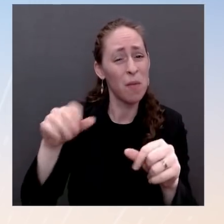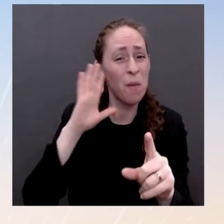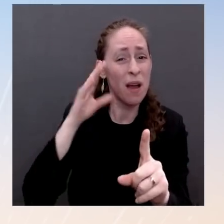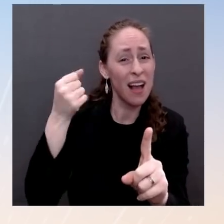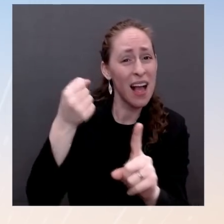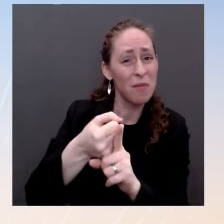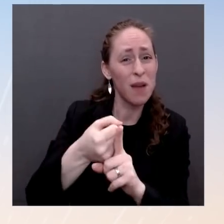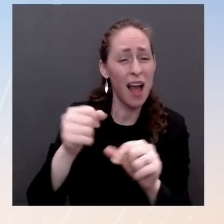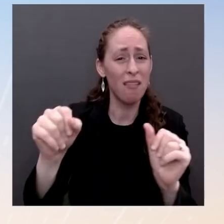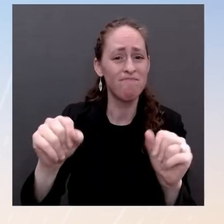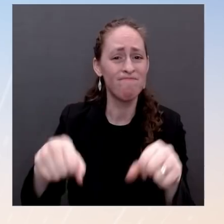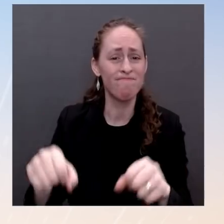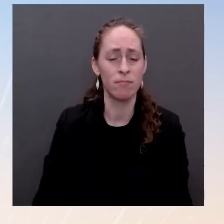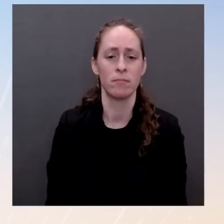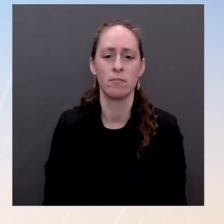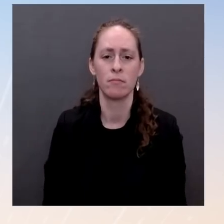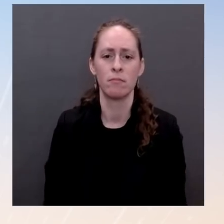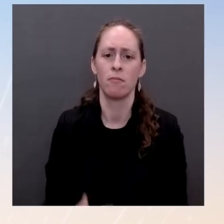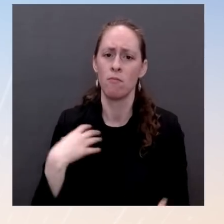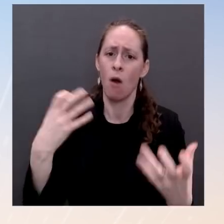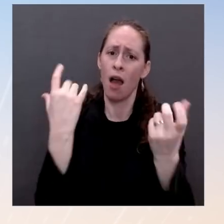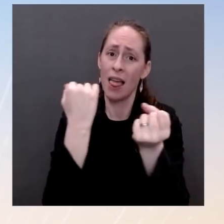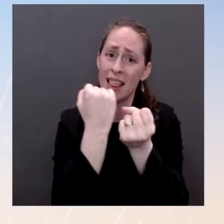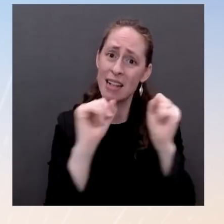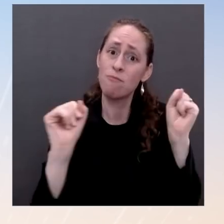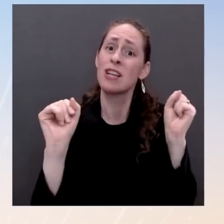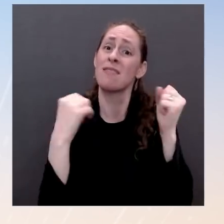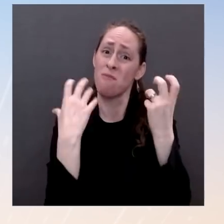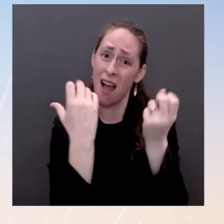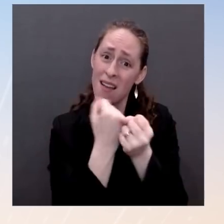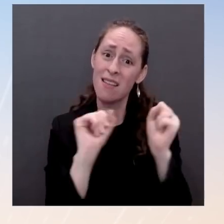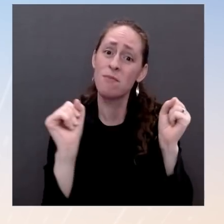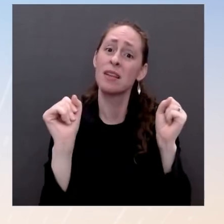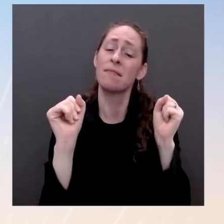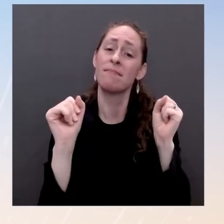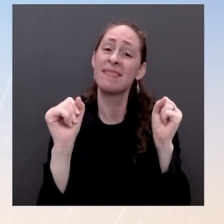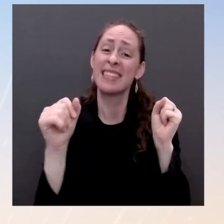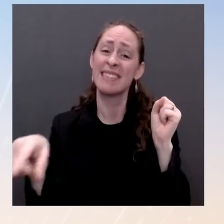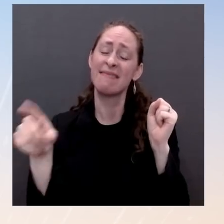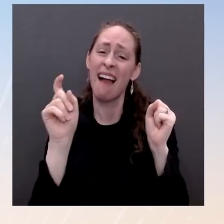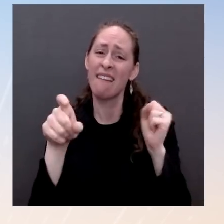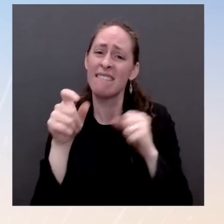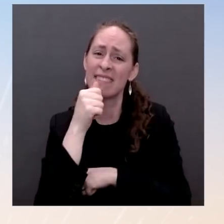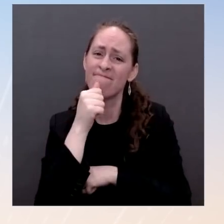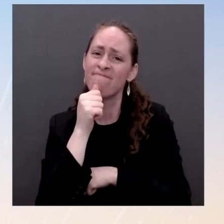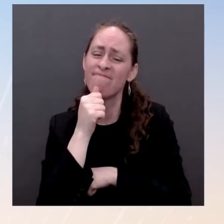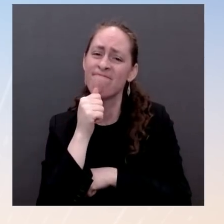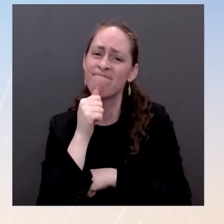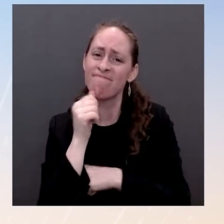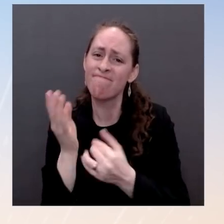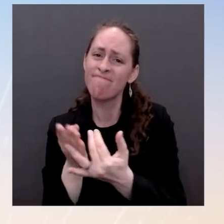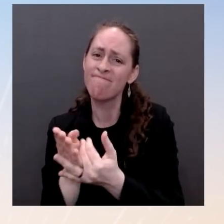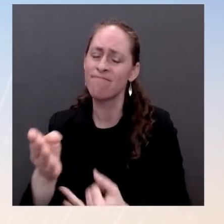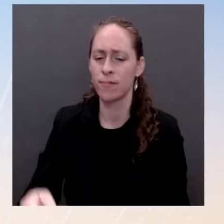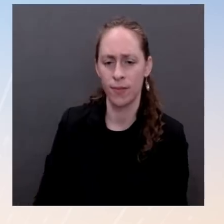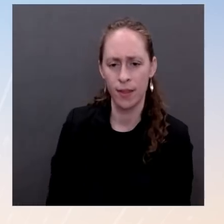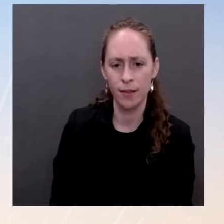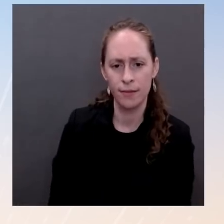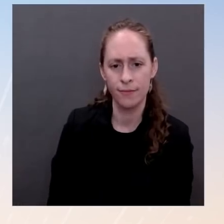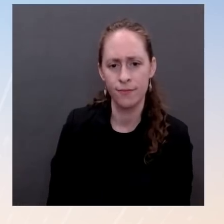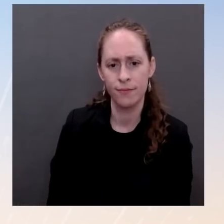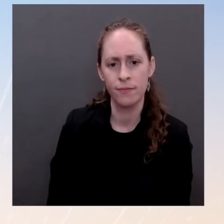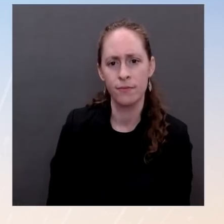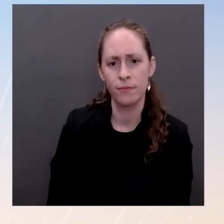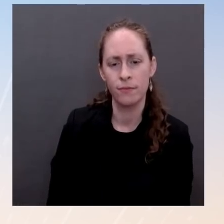that could look like. One more on Russia. If President Putin decides not to invade, does President Biden consider that a victory? I